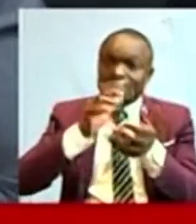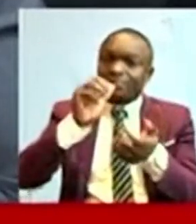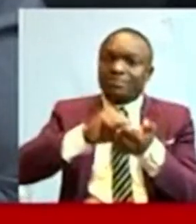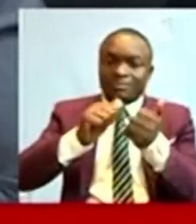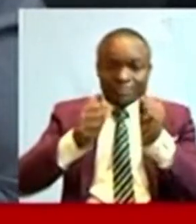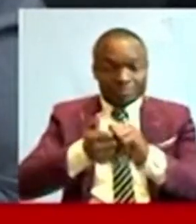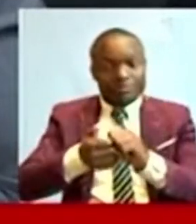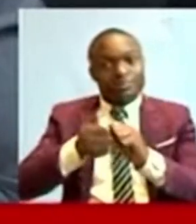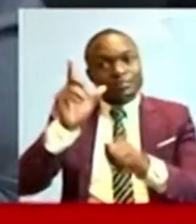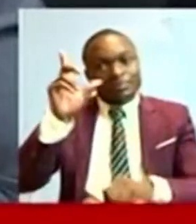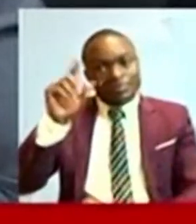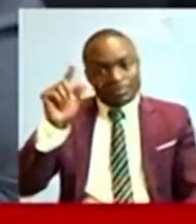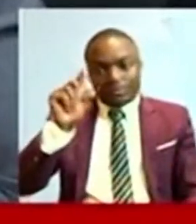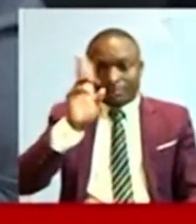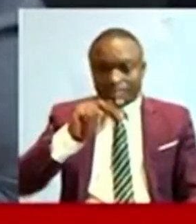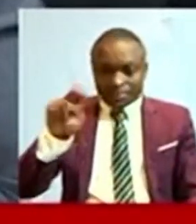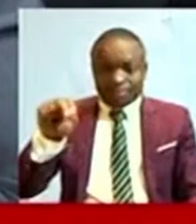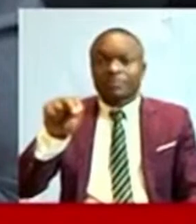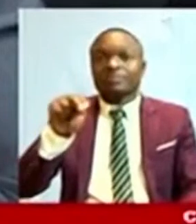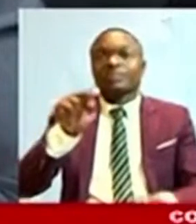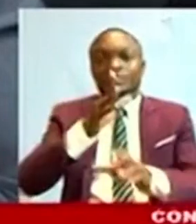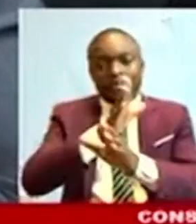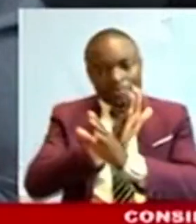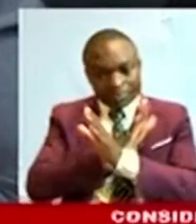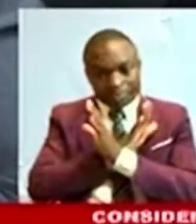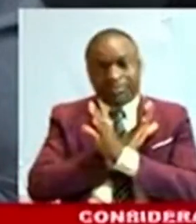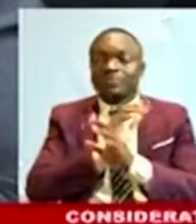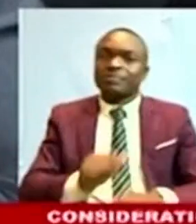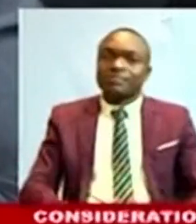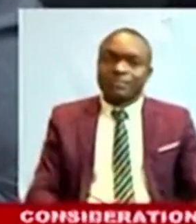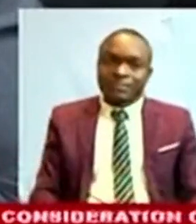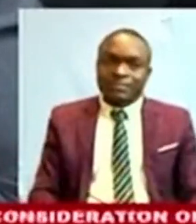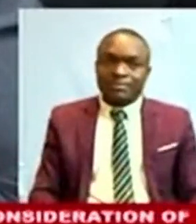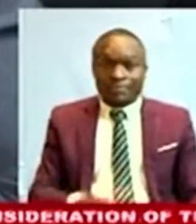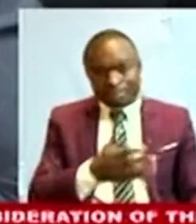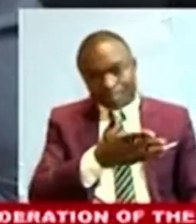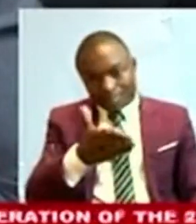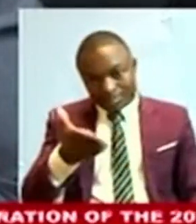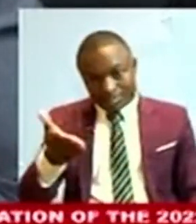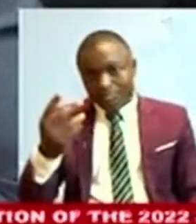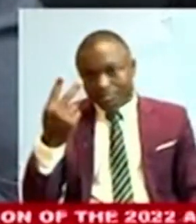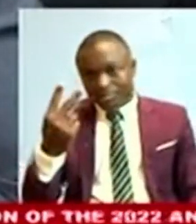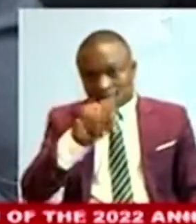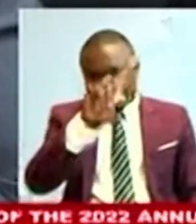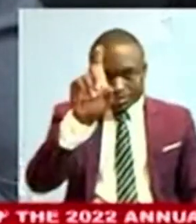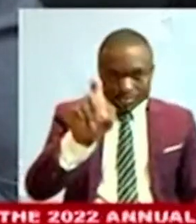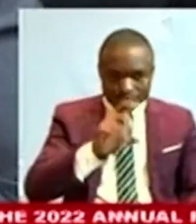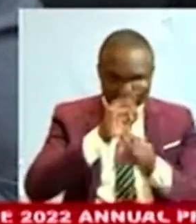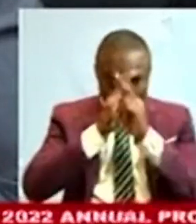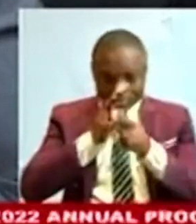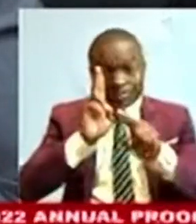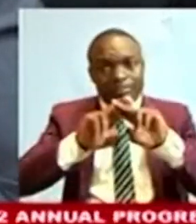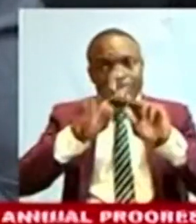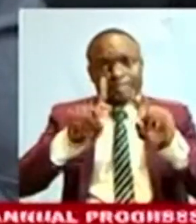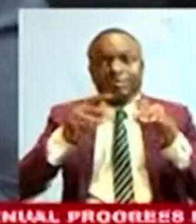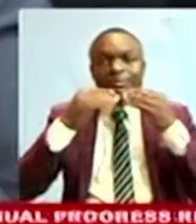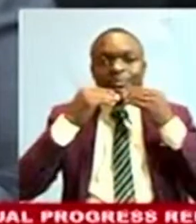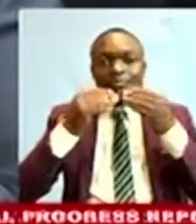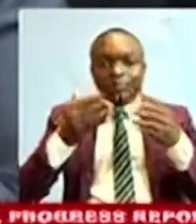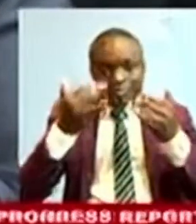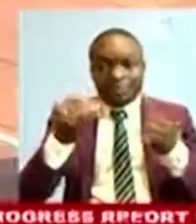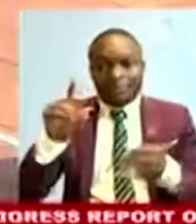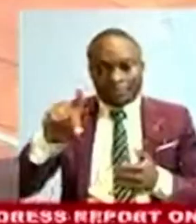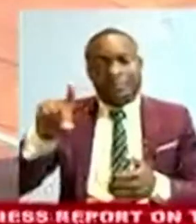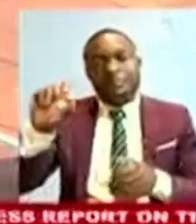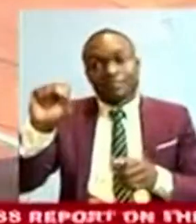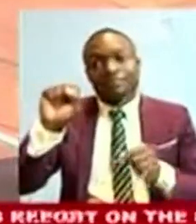in 2022 in our country. So those are my two questions, Honorable Chair. Thank you so much. Thank you. Now, PS, you can respond